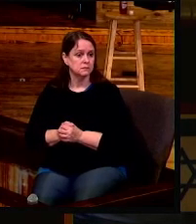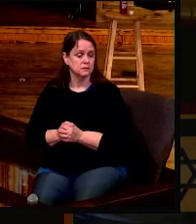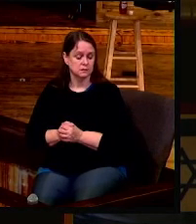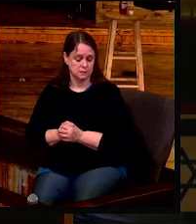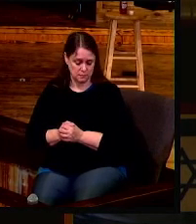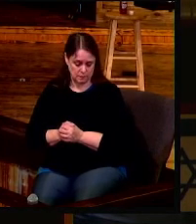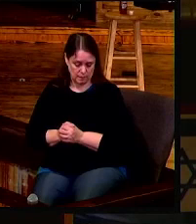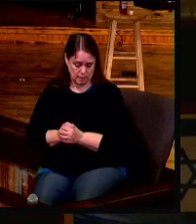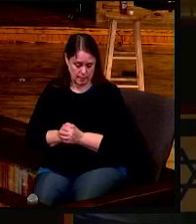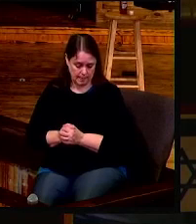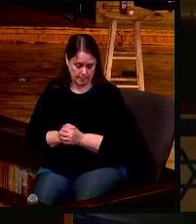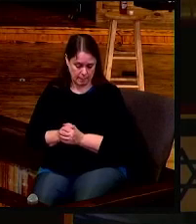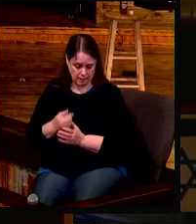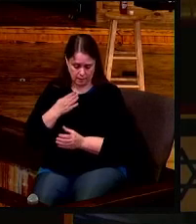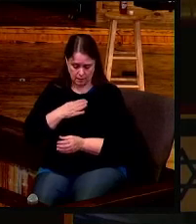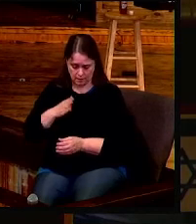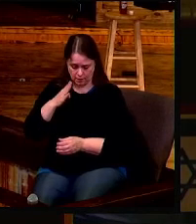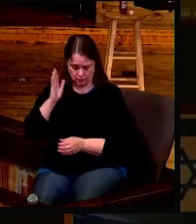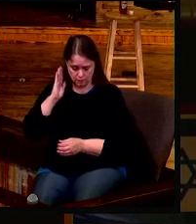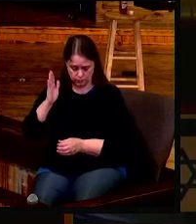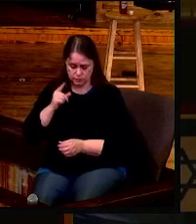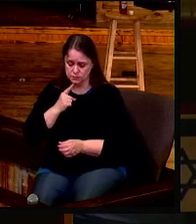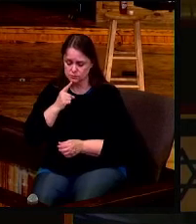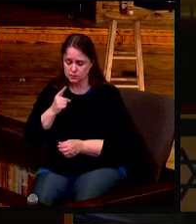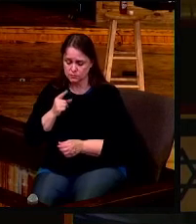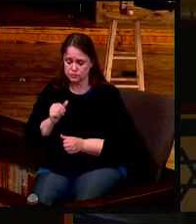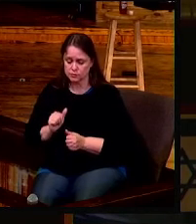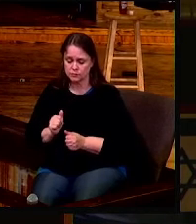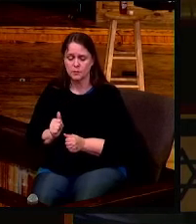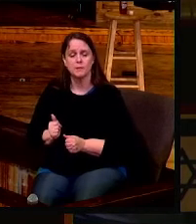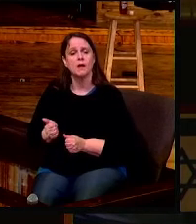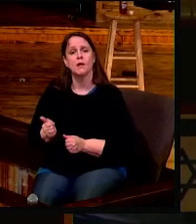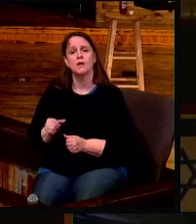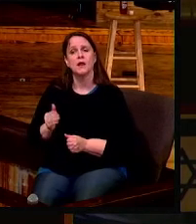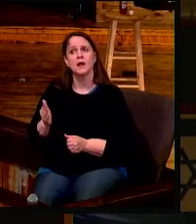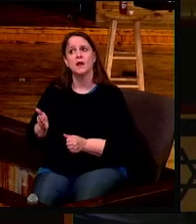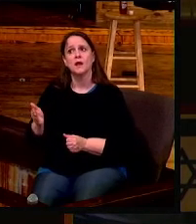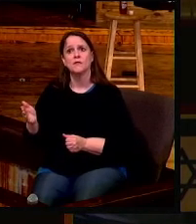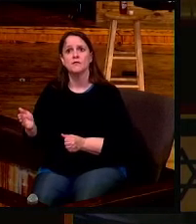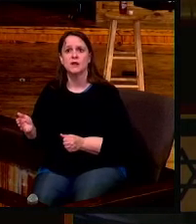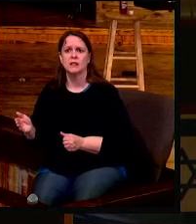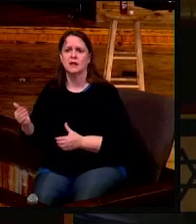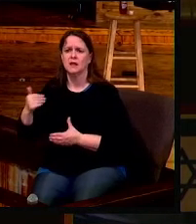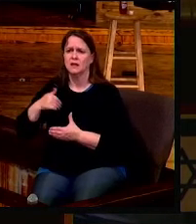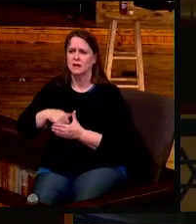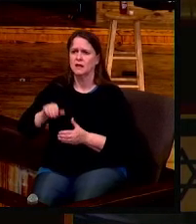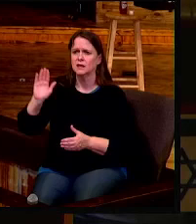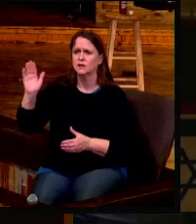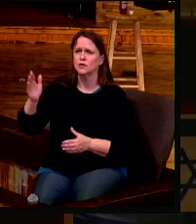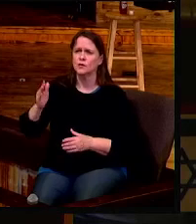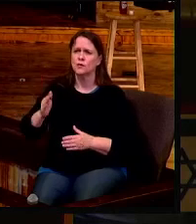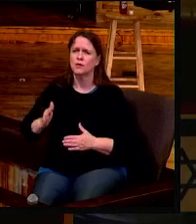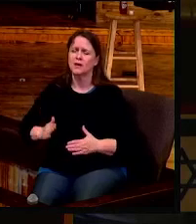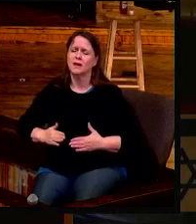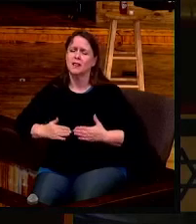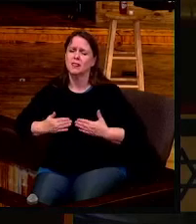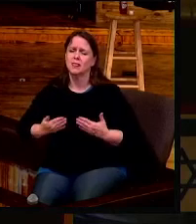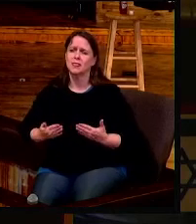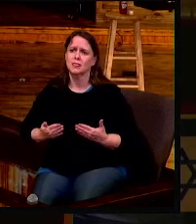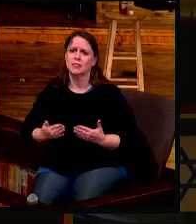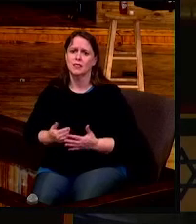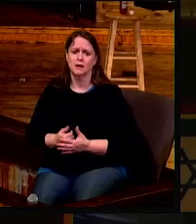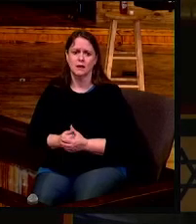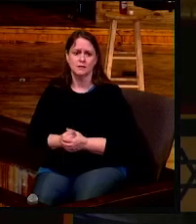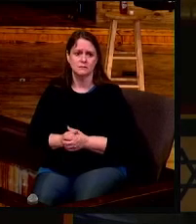talk to you about everything that goes on in your life. And he's going to talk to you about everything that's going on in your life. How many of y'all